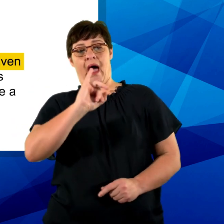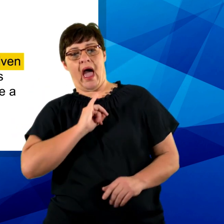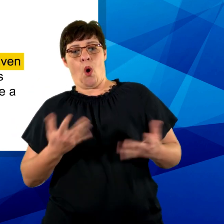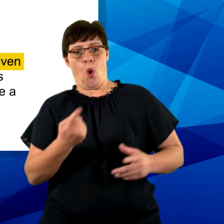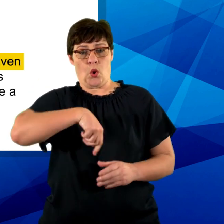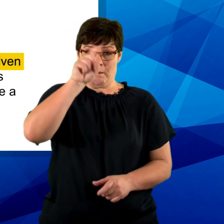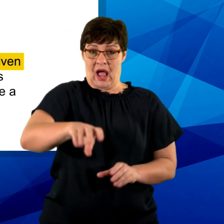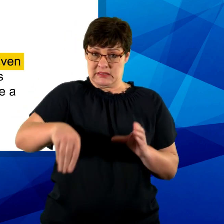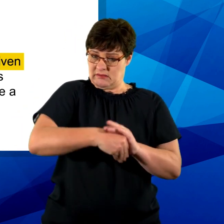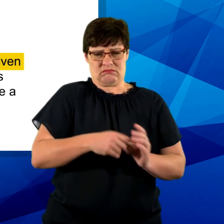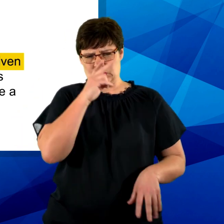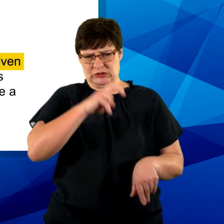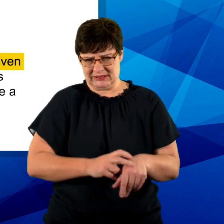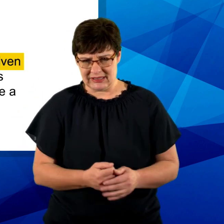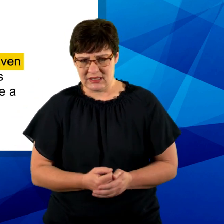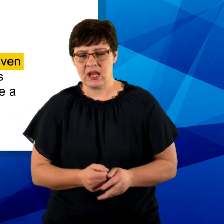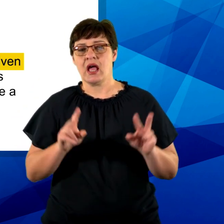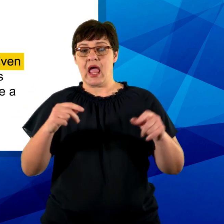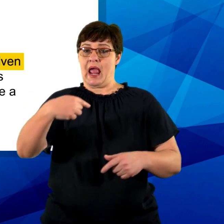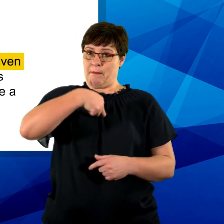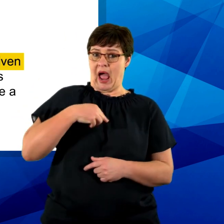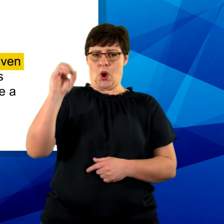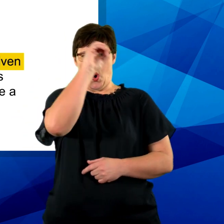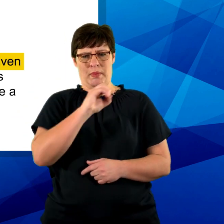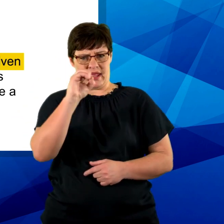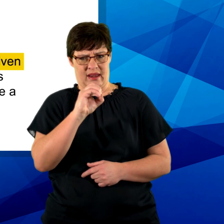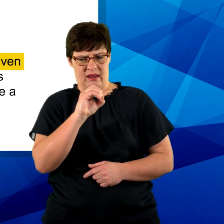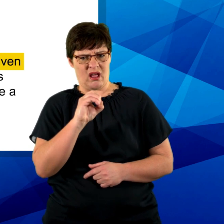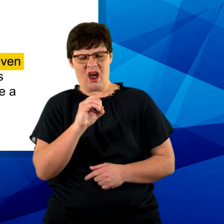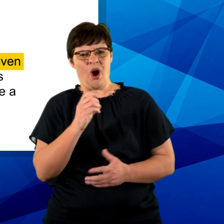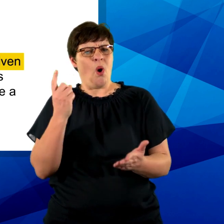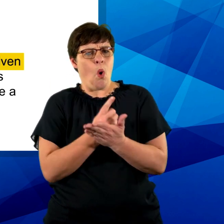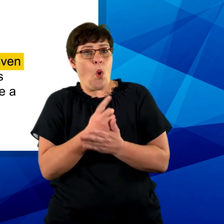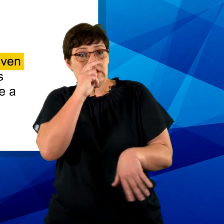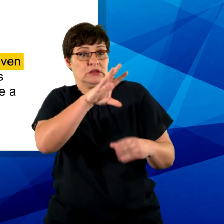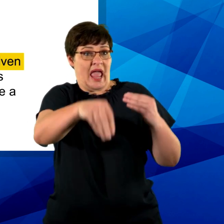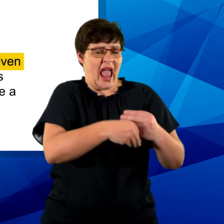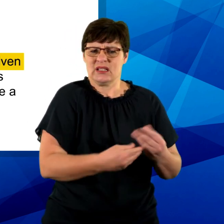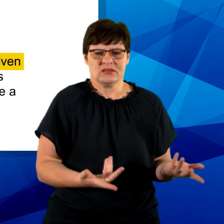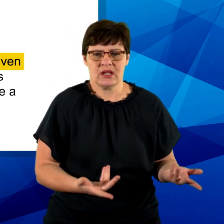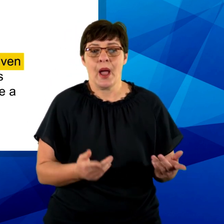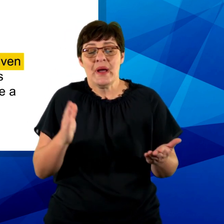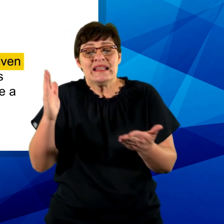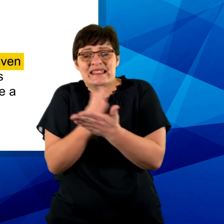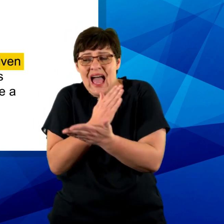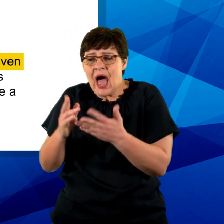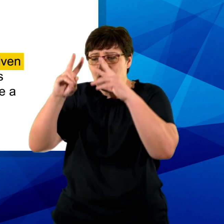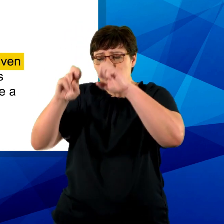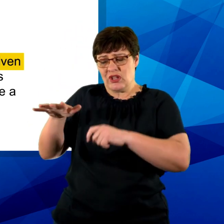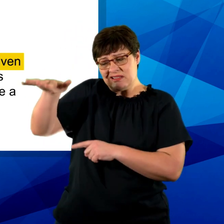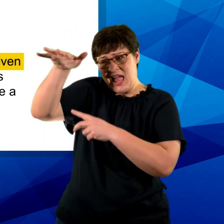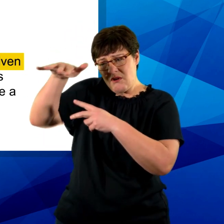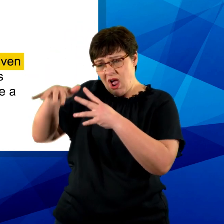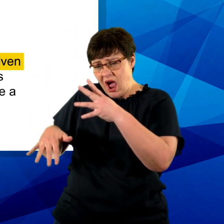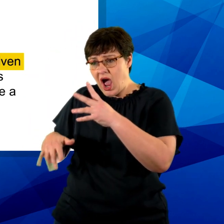or we. Phrases such as, in my opinion, aren't always necessary. But in some research areas,